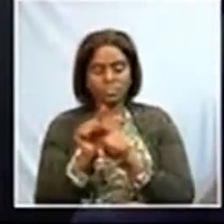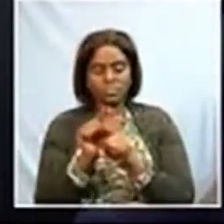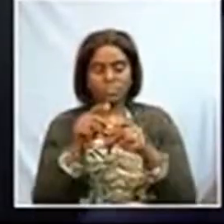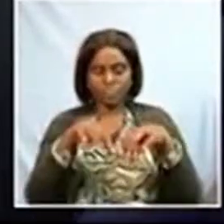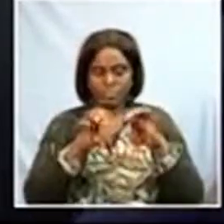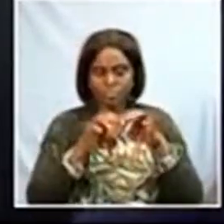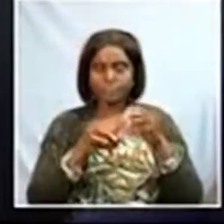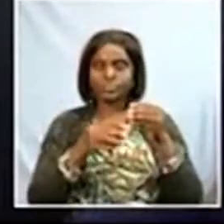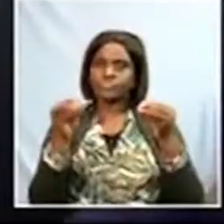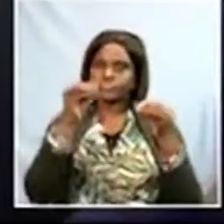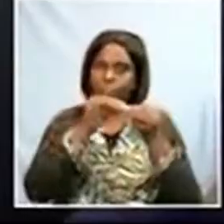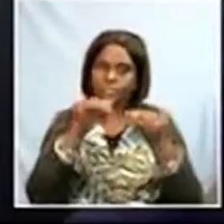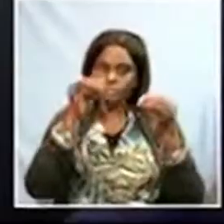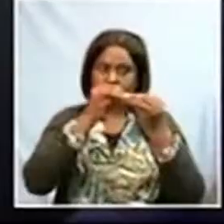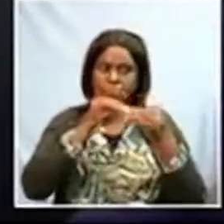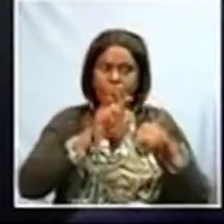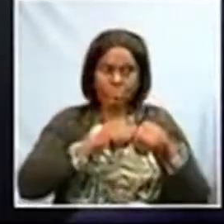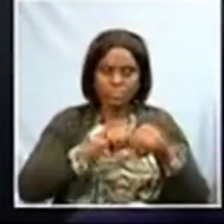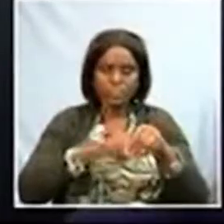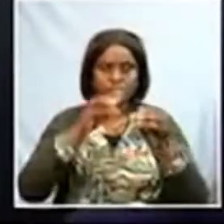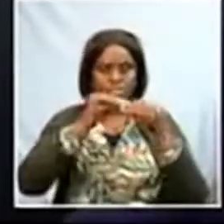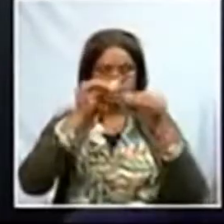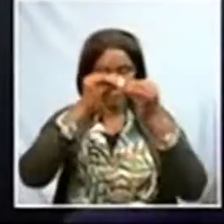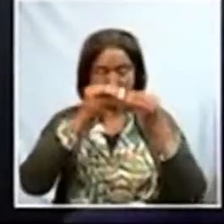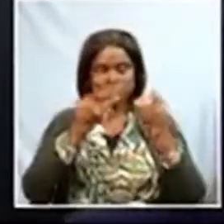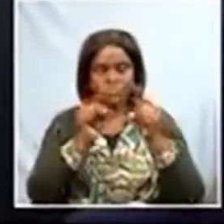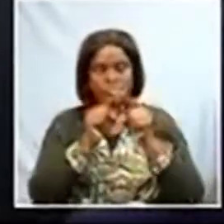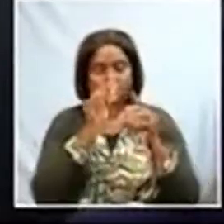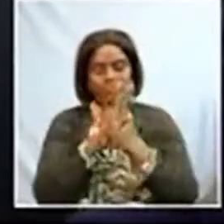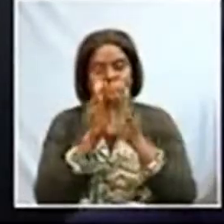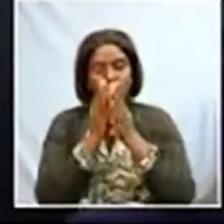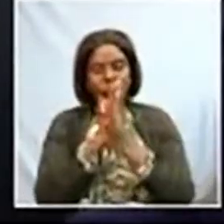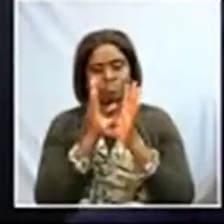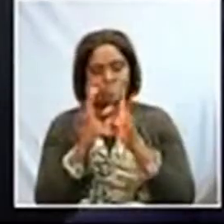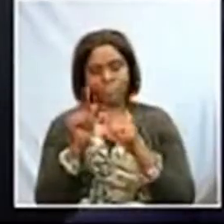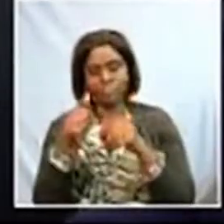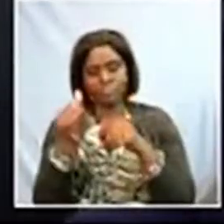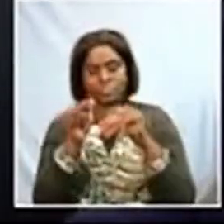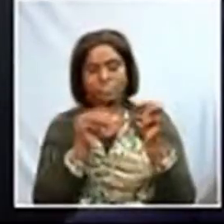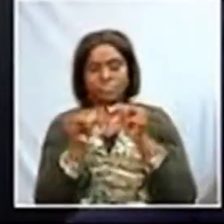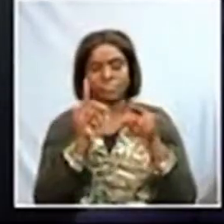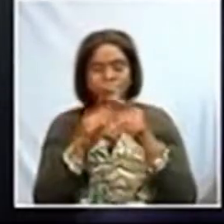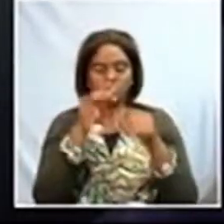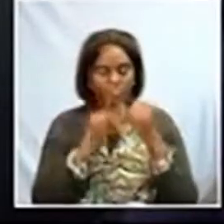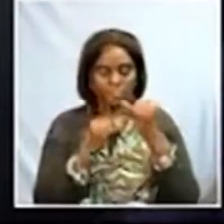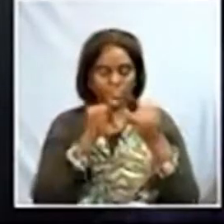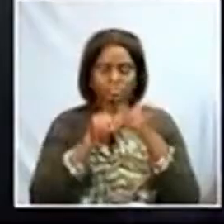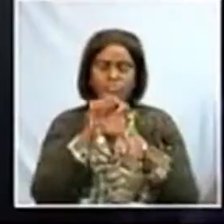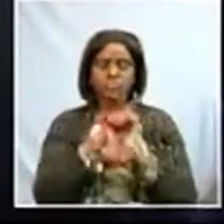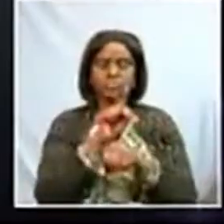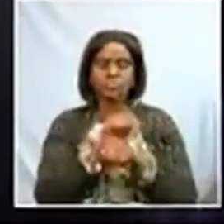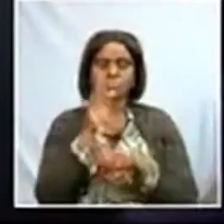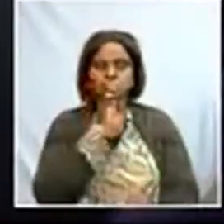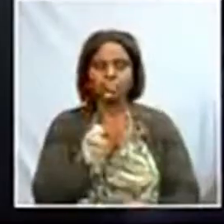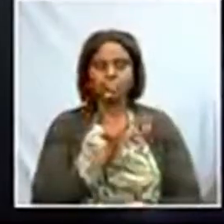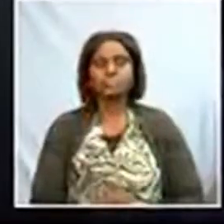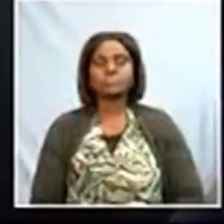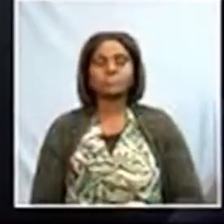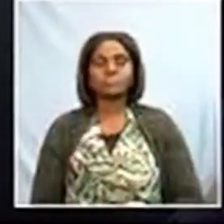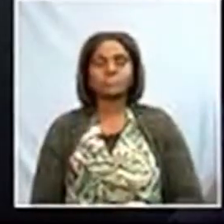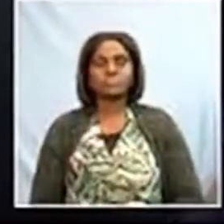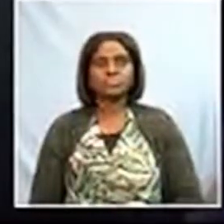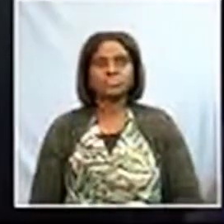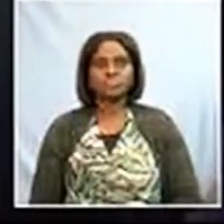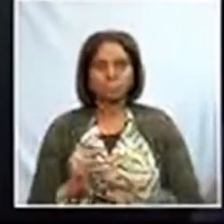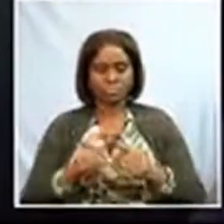on extending, time extension, and the contractor managed to complete the project.